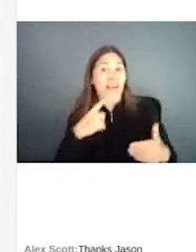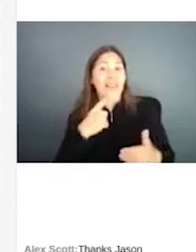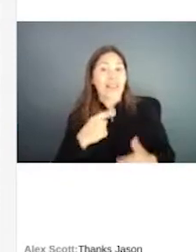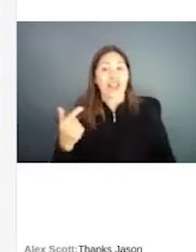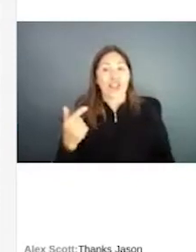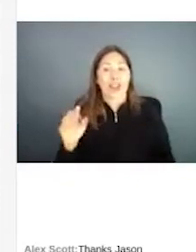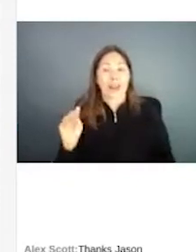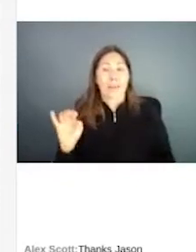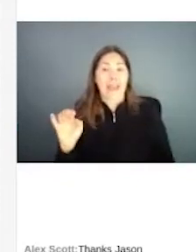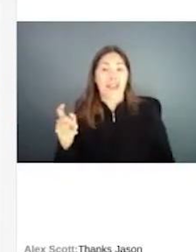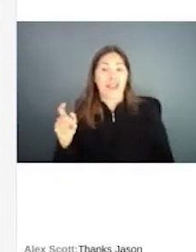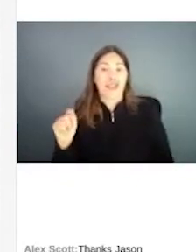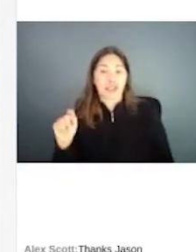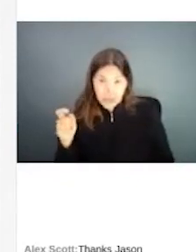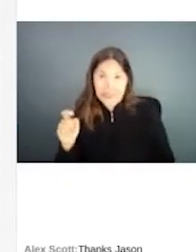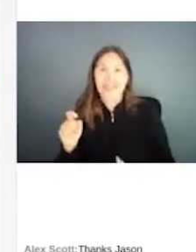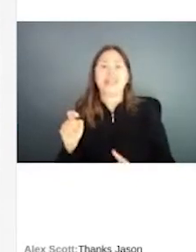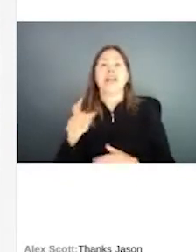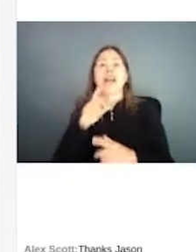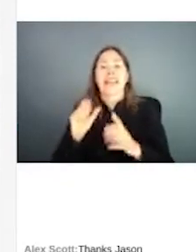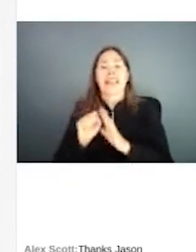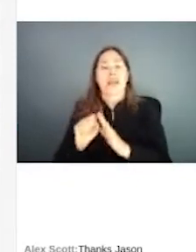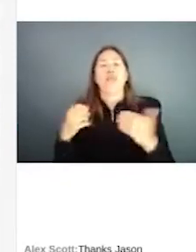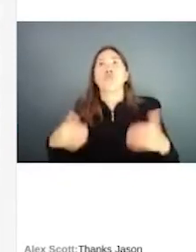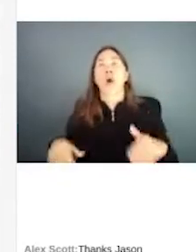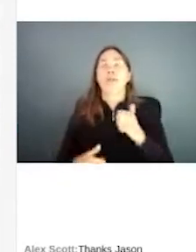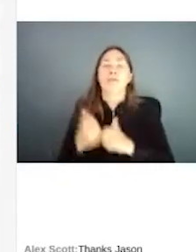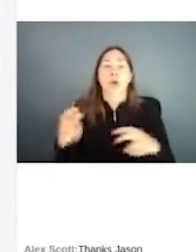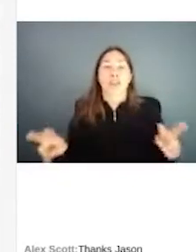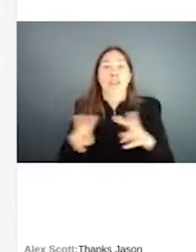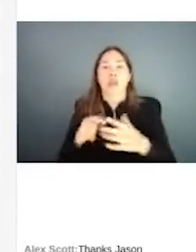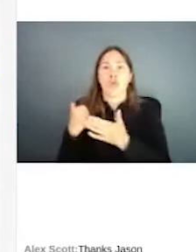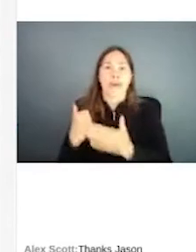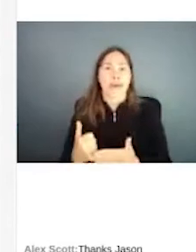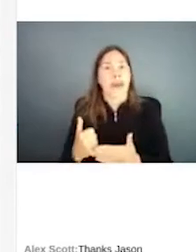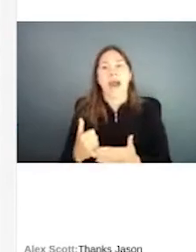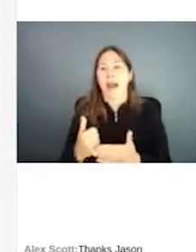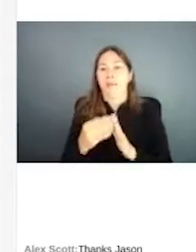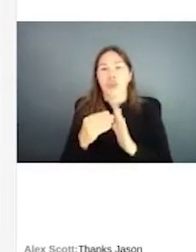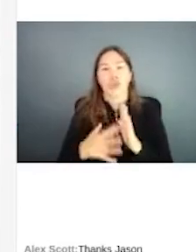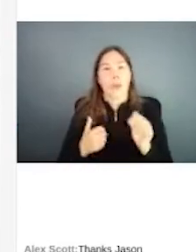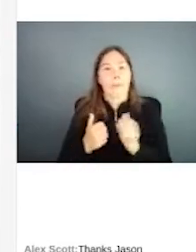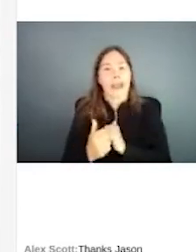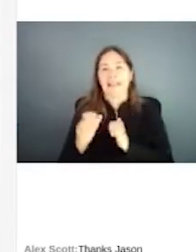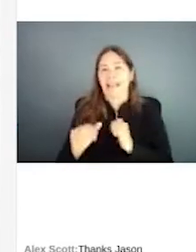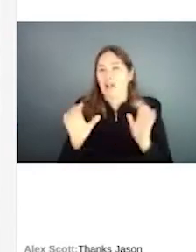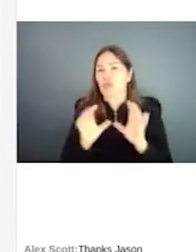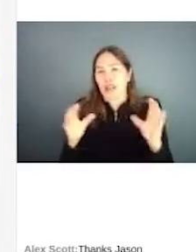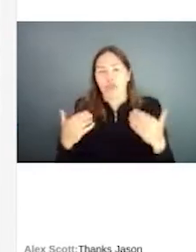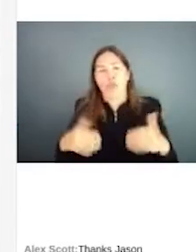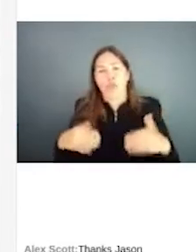geometrics simulations are the most valuable thing to helping your kids pass the credentials,